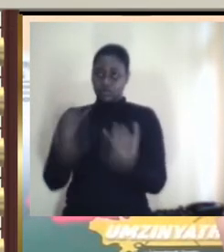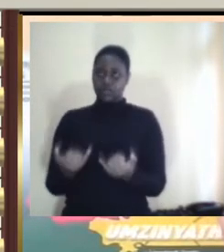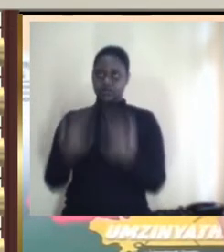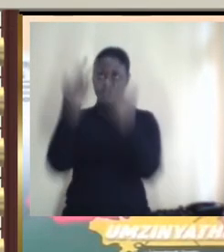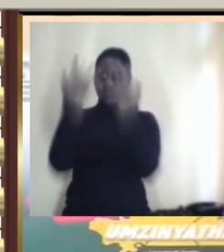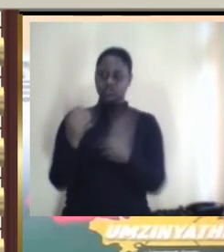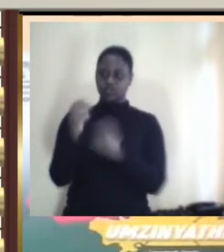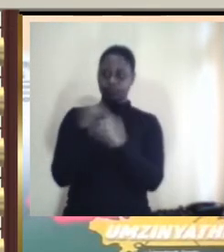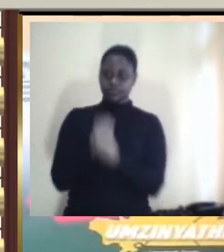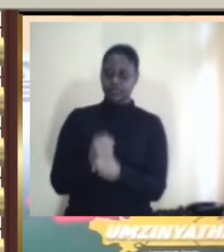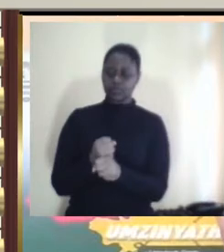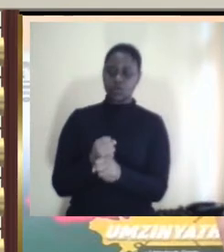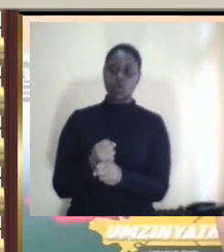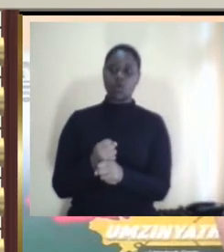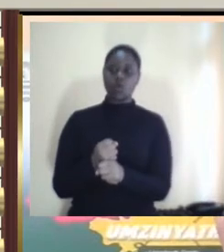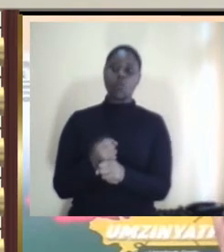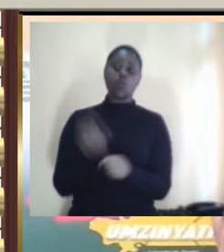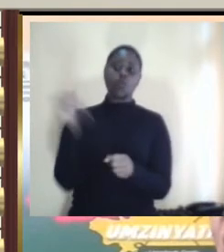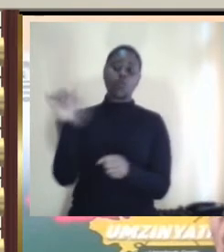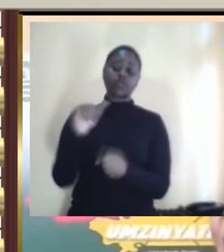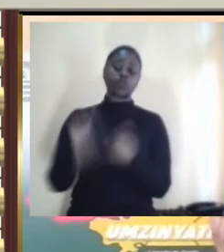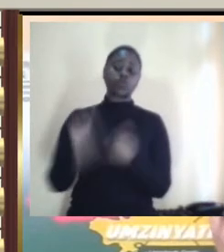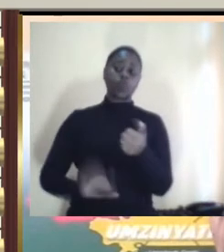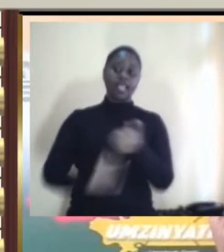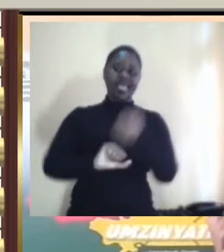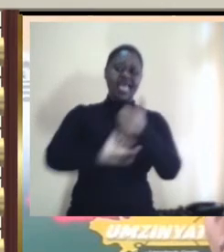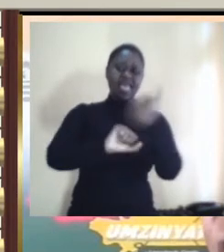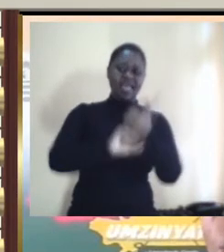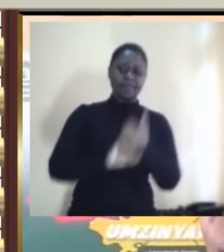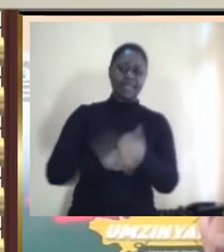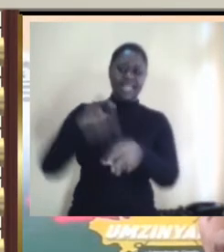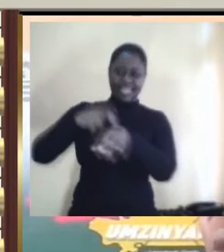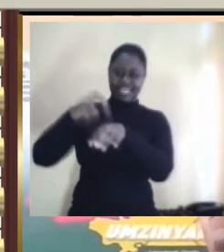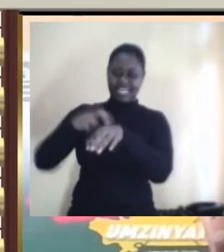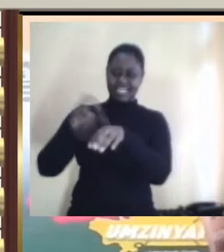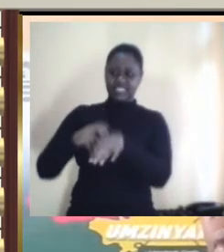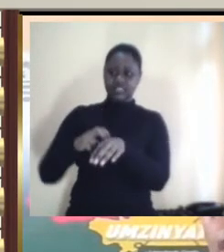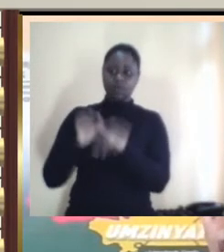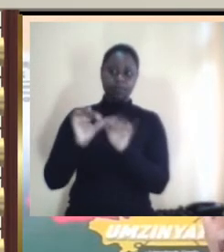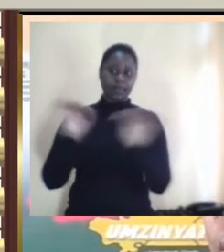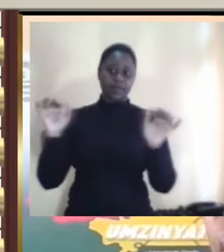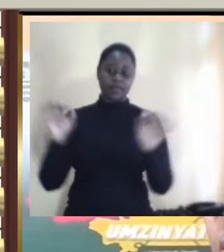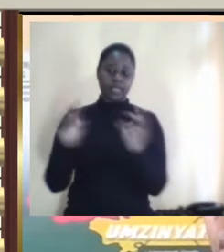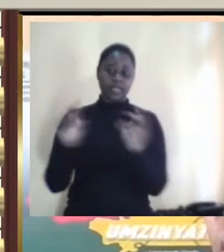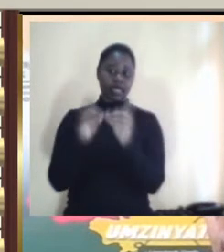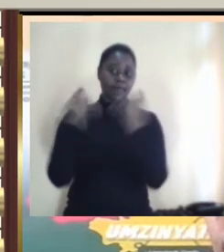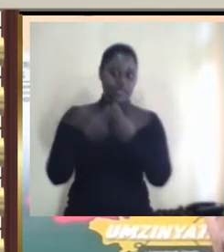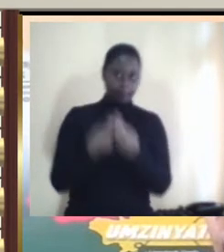year, which will help provide a necessary base for the Department of